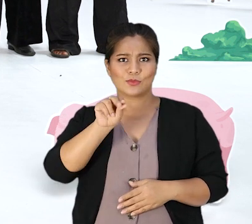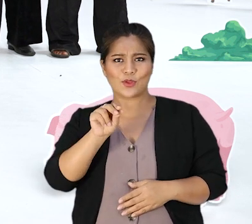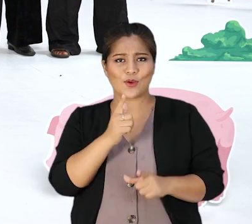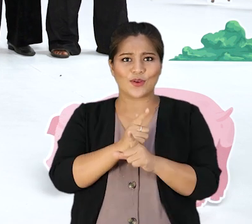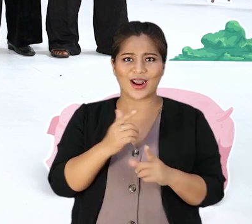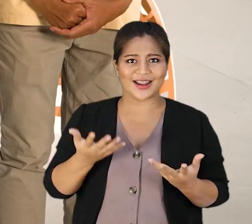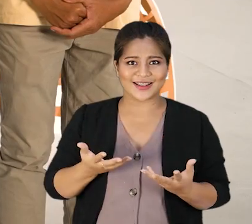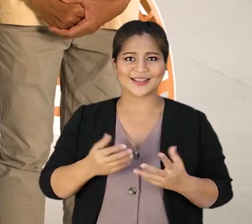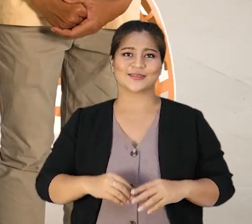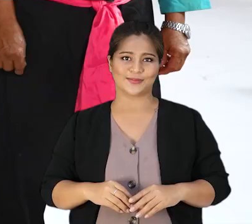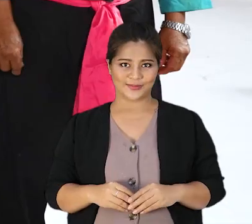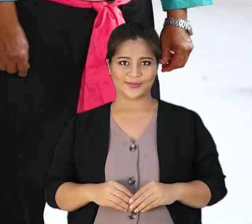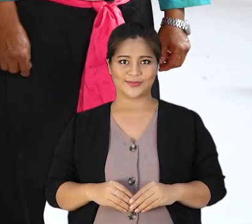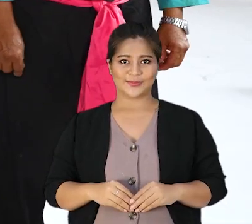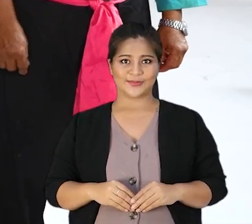No, right?